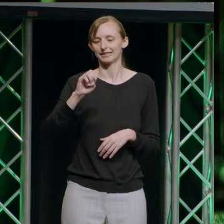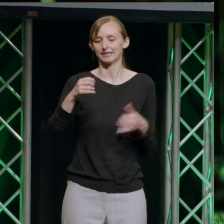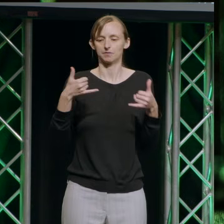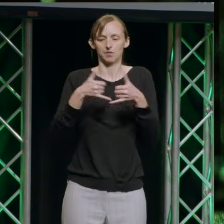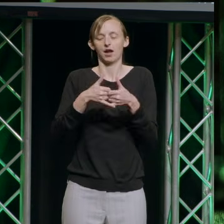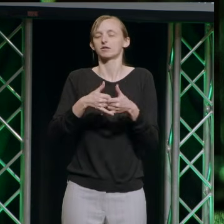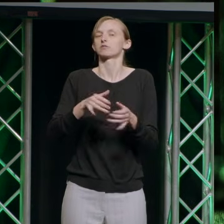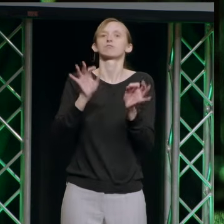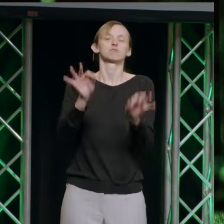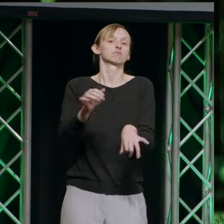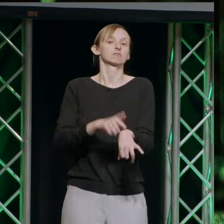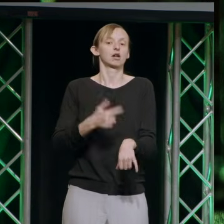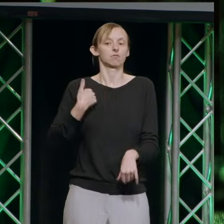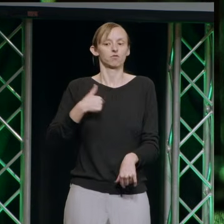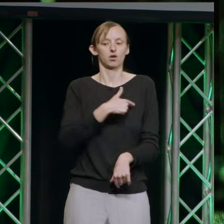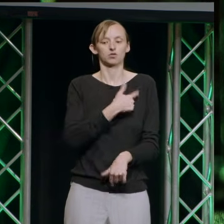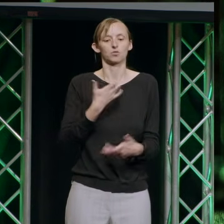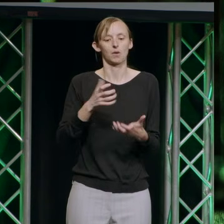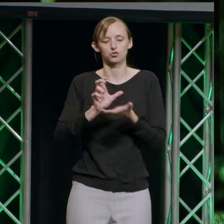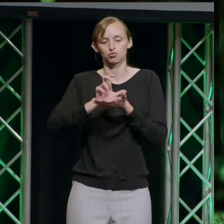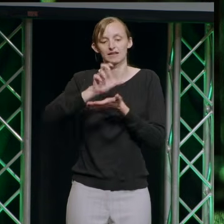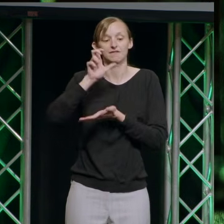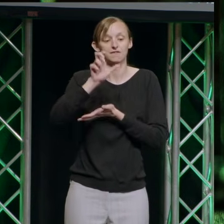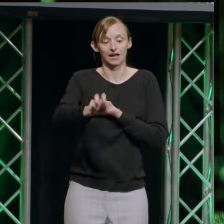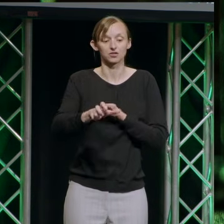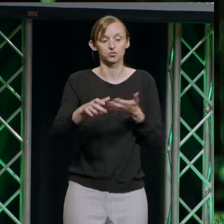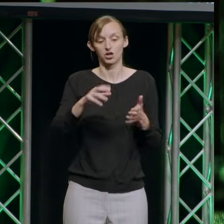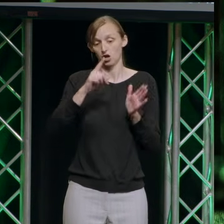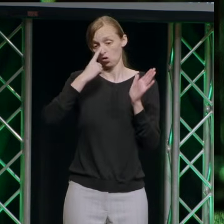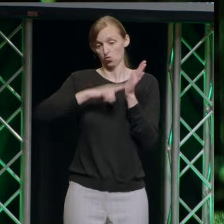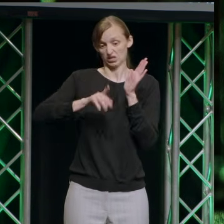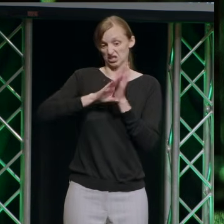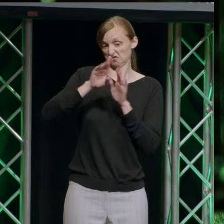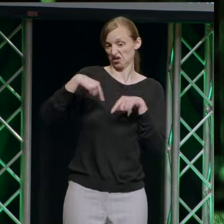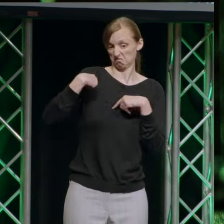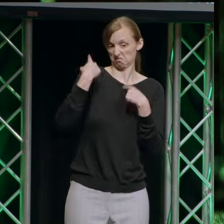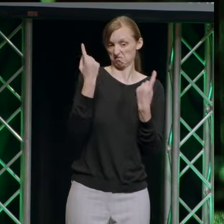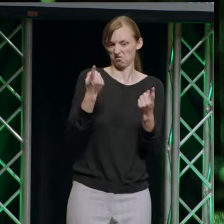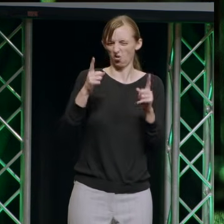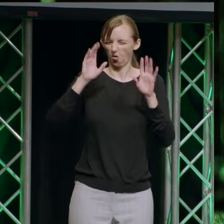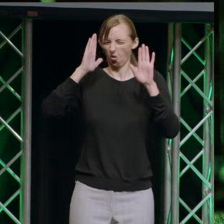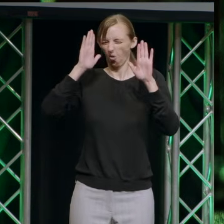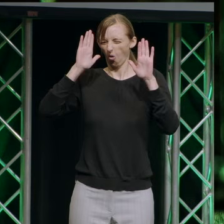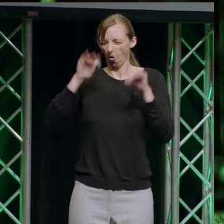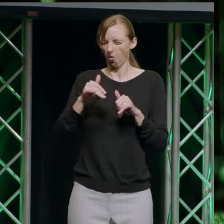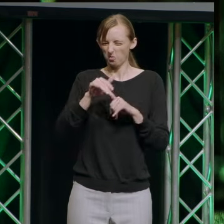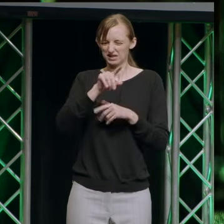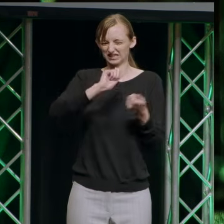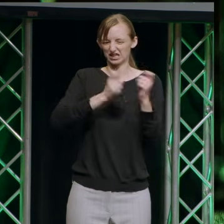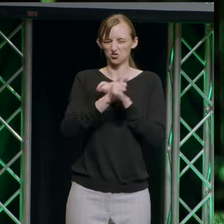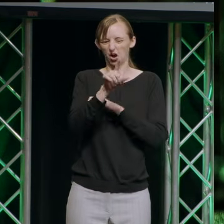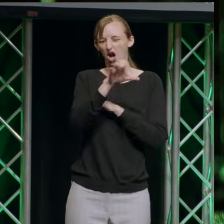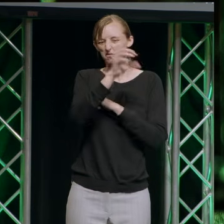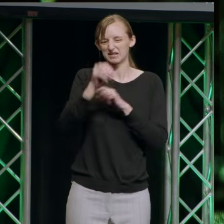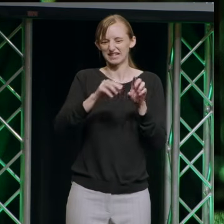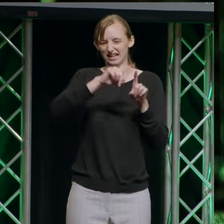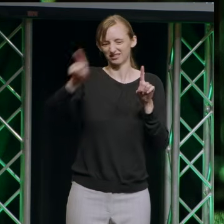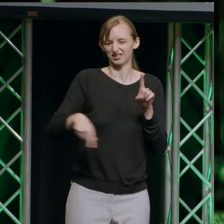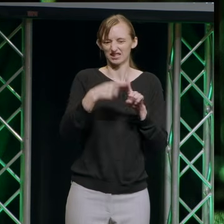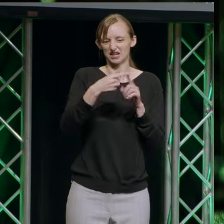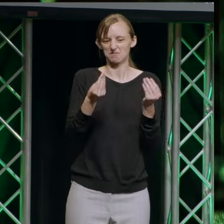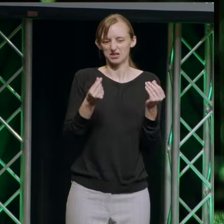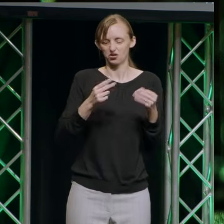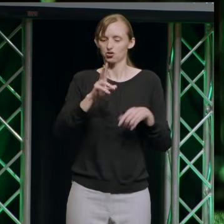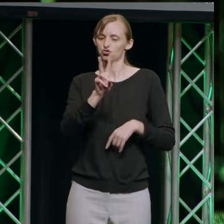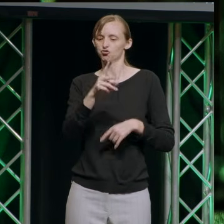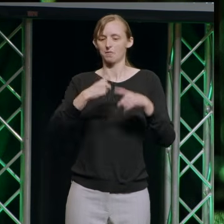for us. We want to invest in taking that R&D that we've done on 100% circular material from a lab stage, which is a 2x2